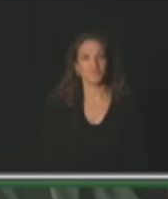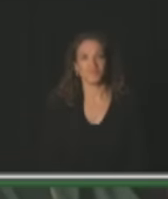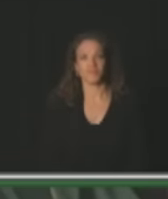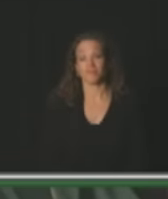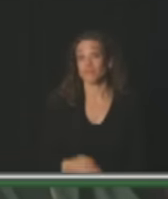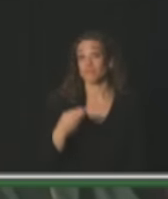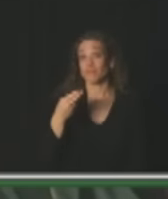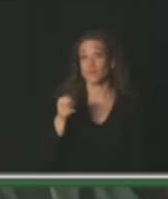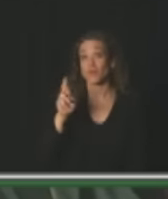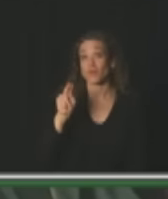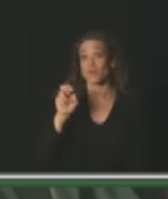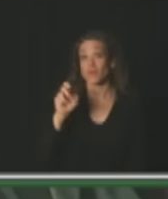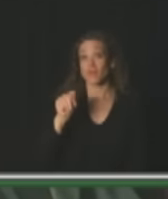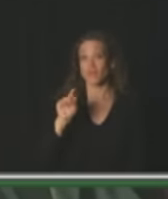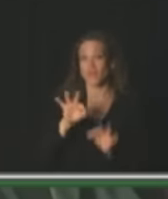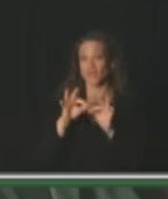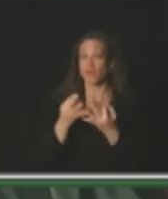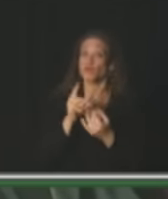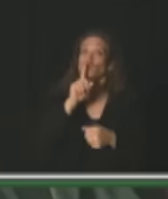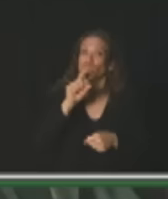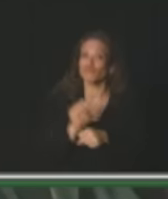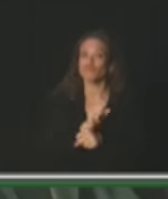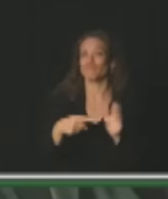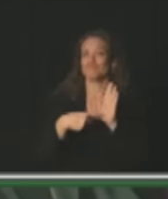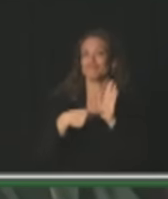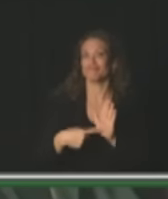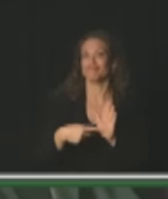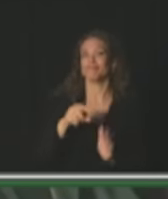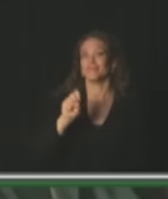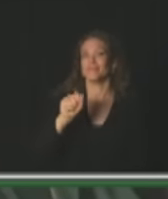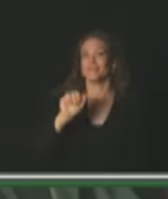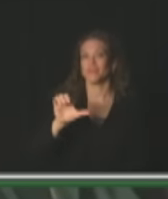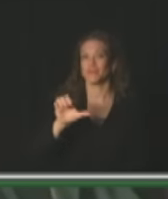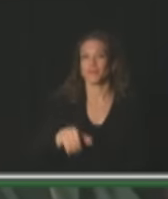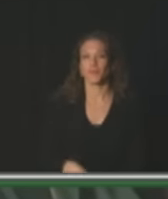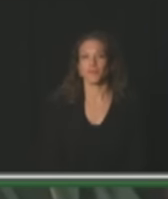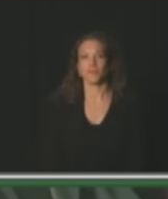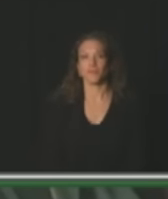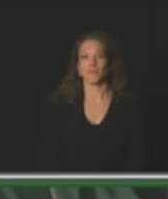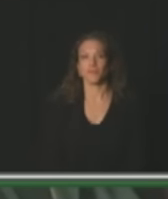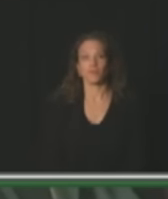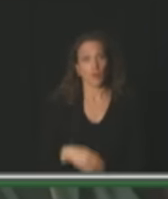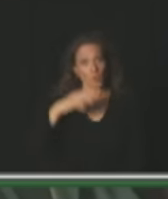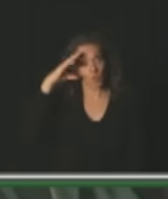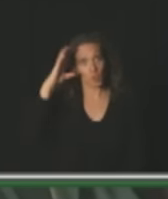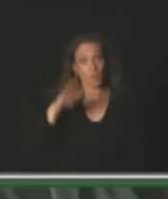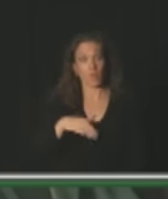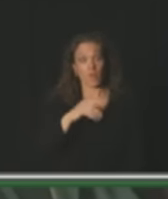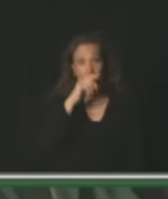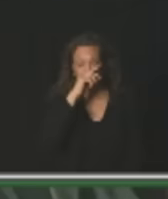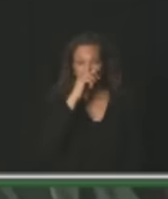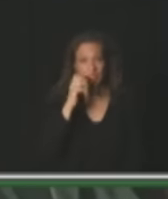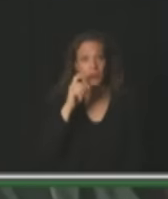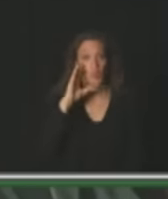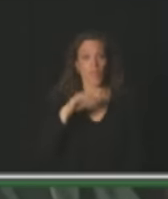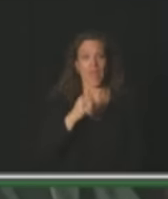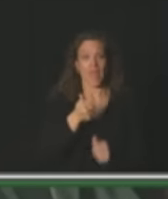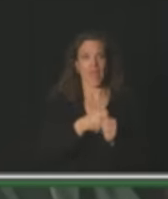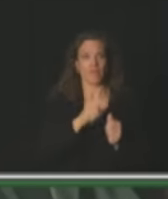is Sacramento. One in every 20 students, one in every 20